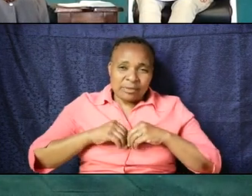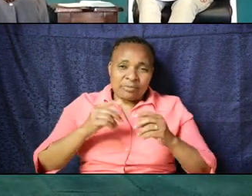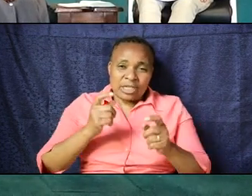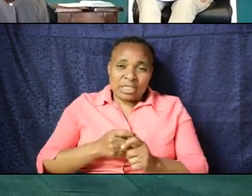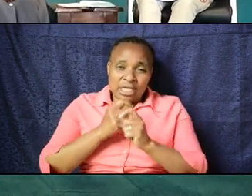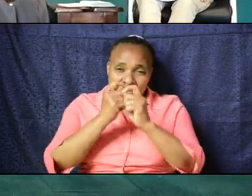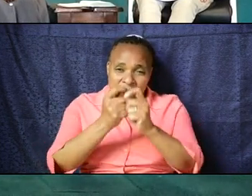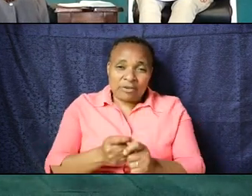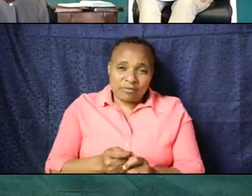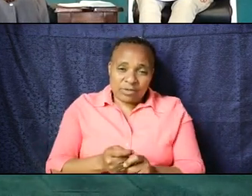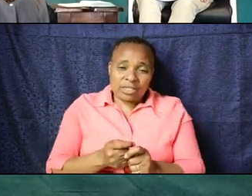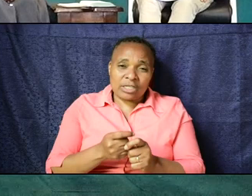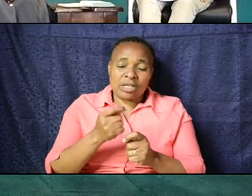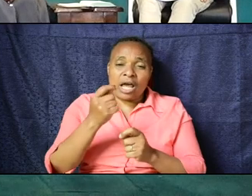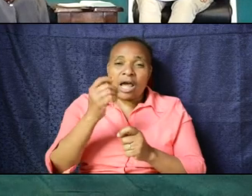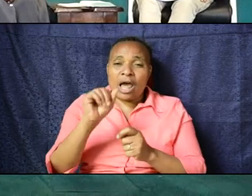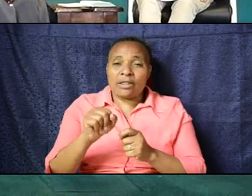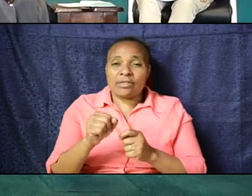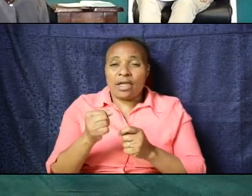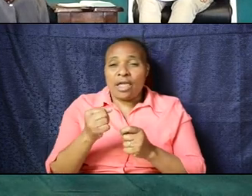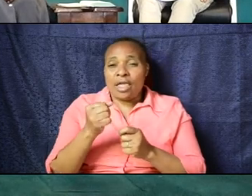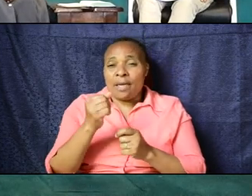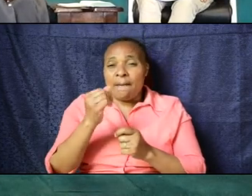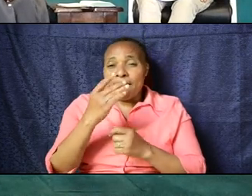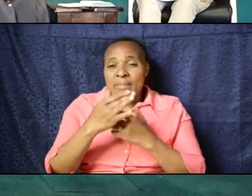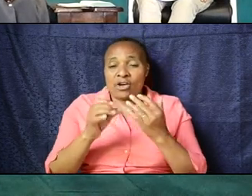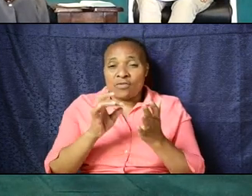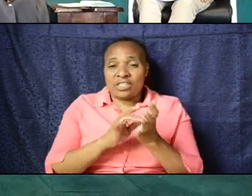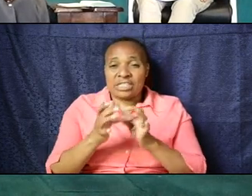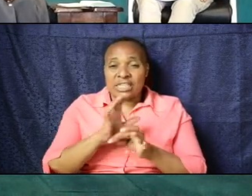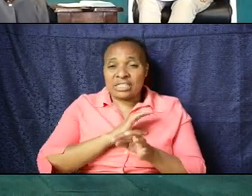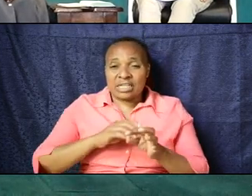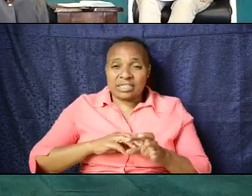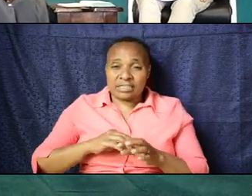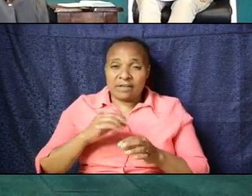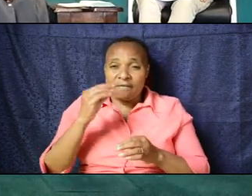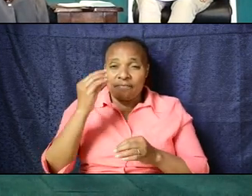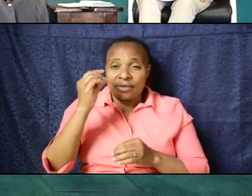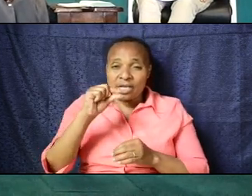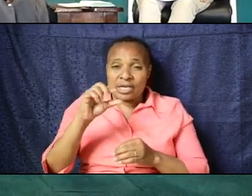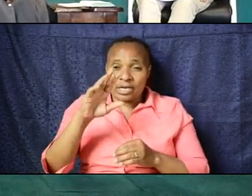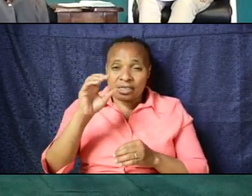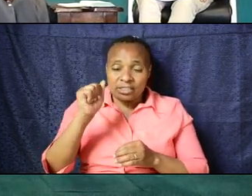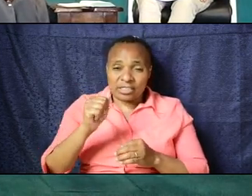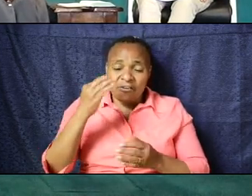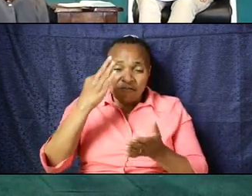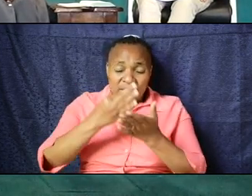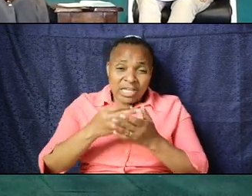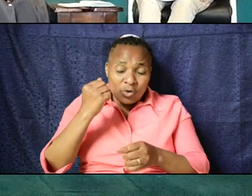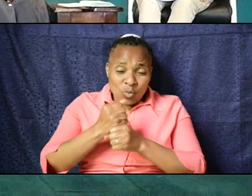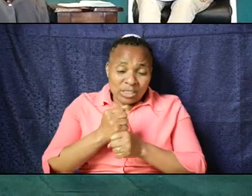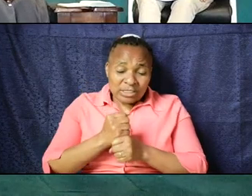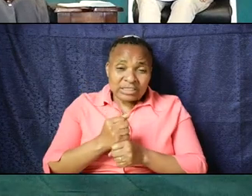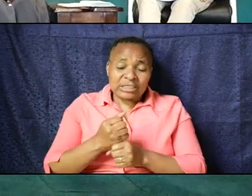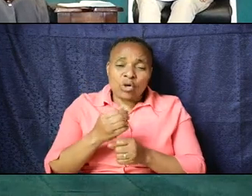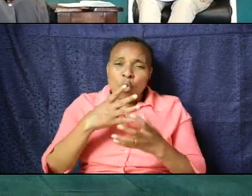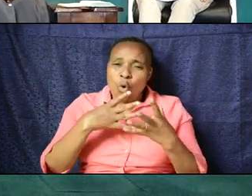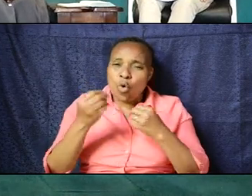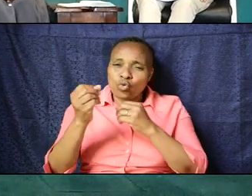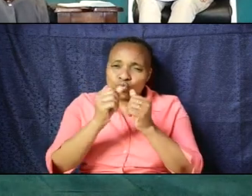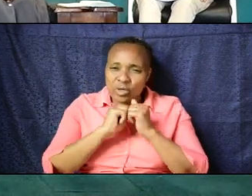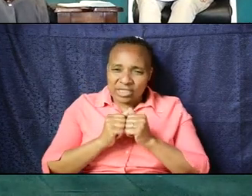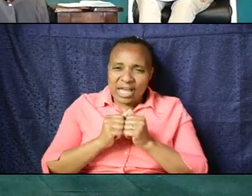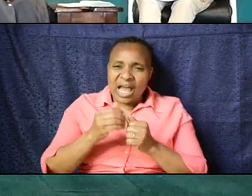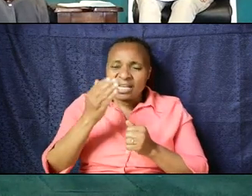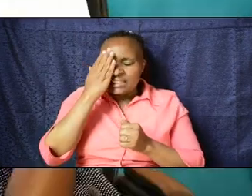Jesus Christ. Yes. Thank you for that. Grace, your last word. Faith and works go hand in hand. Mm-hmm. I mean, the Israelites, after seeing all